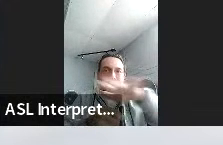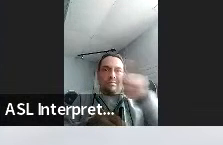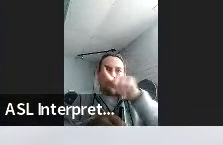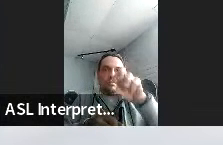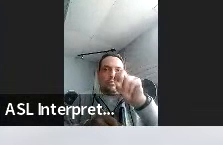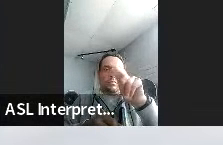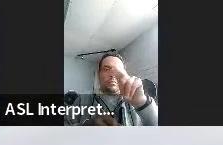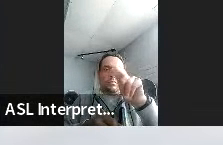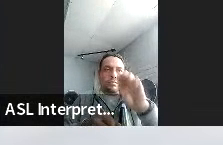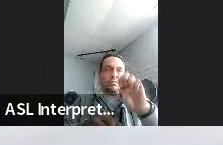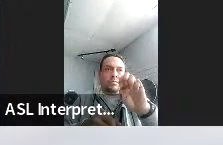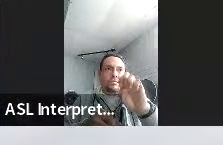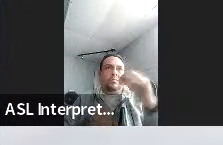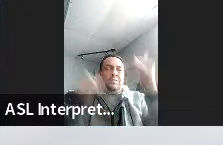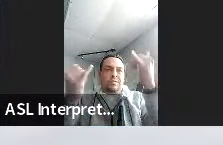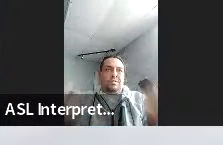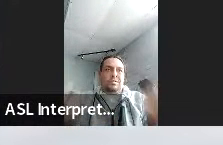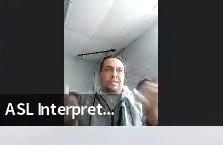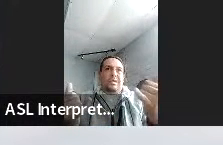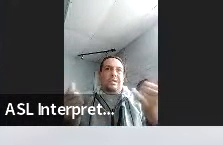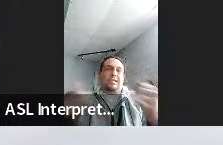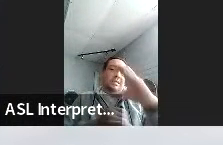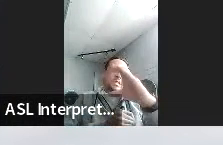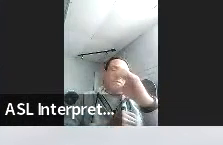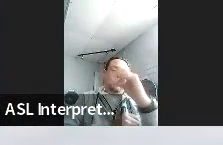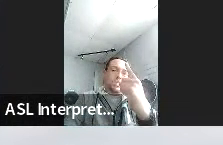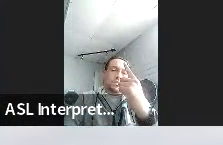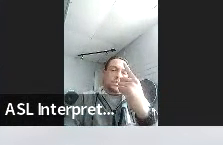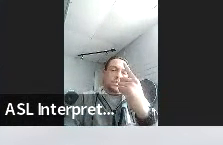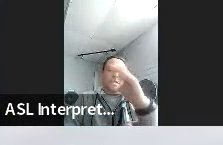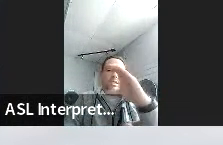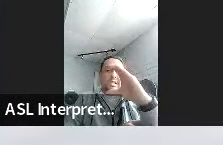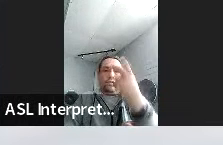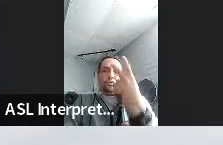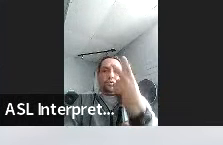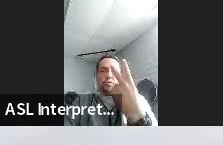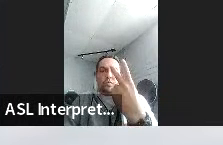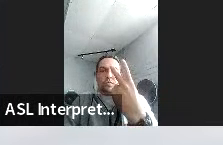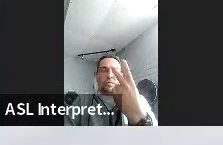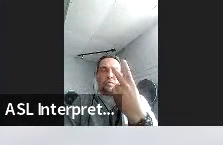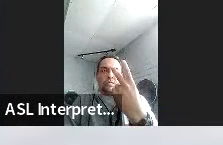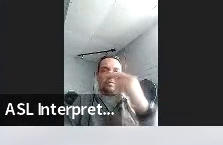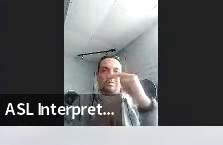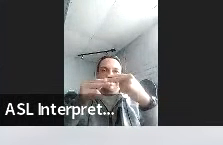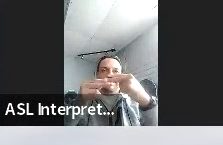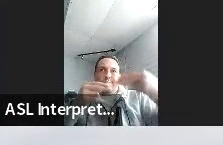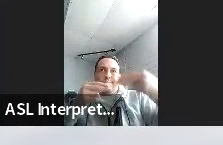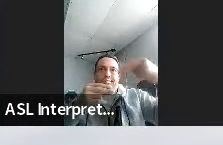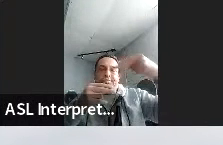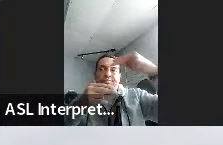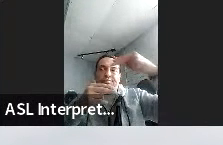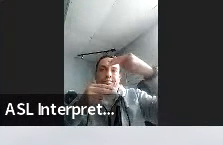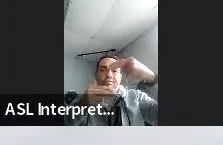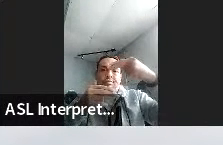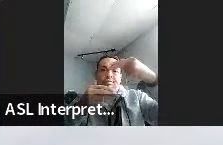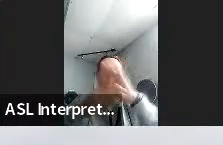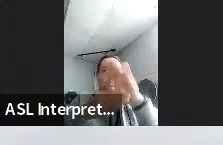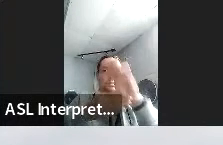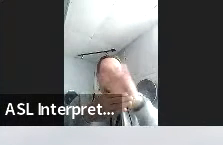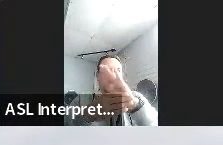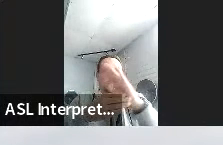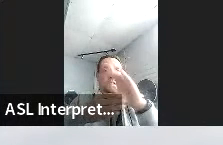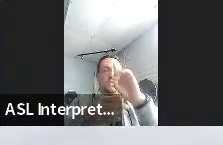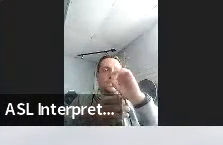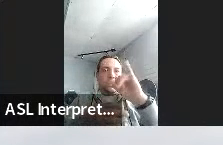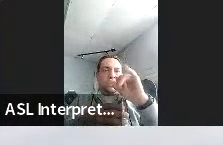corridors are typically zoned C1 or C2, while our higher density or more centrally located business districts are